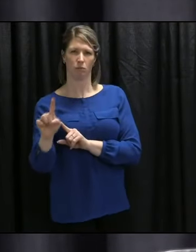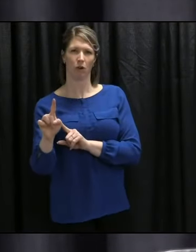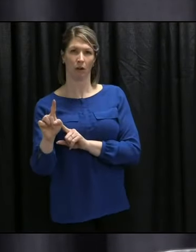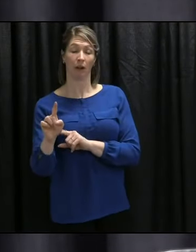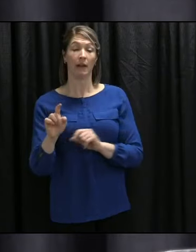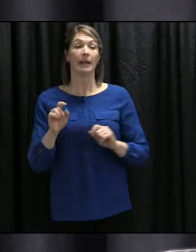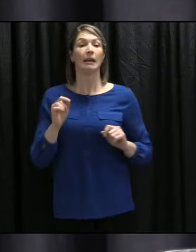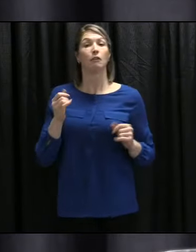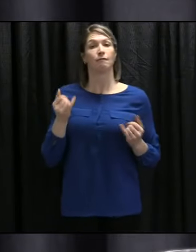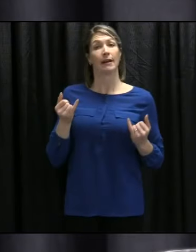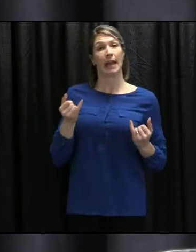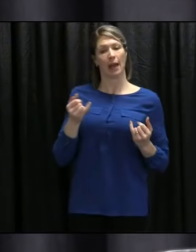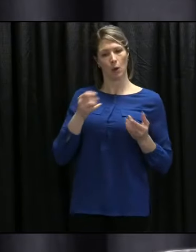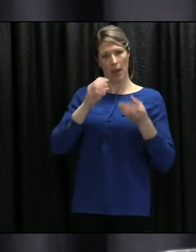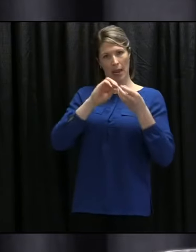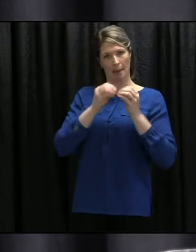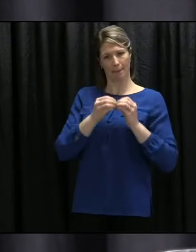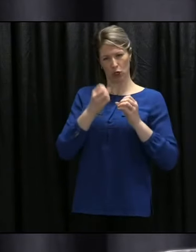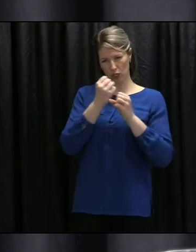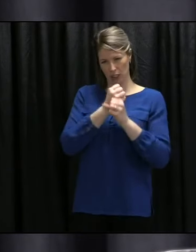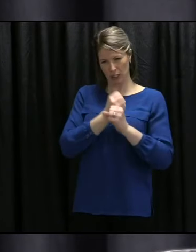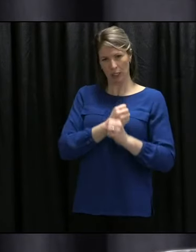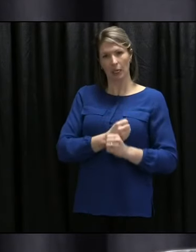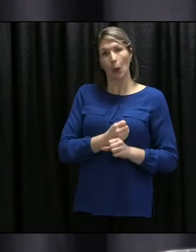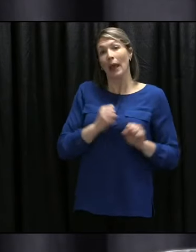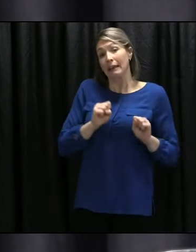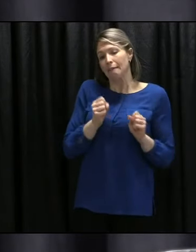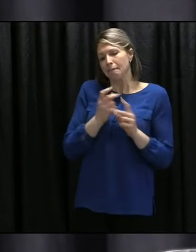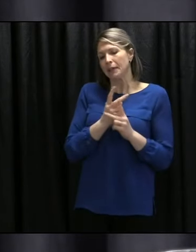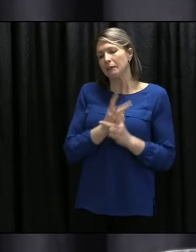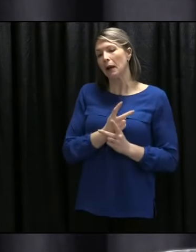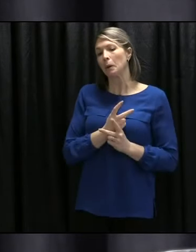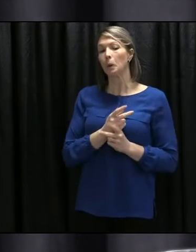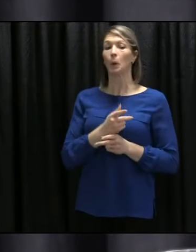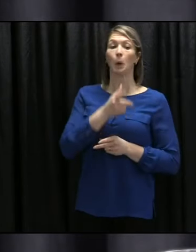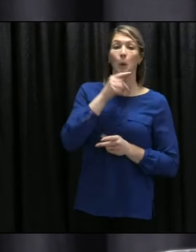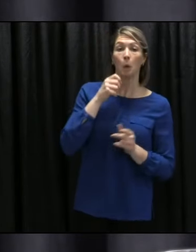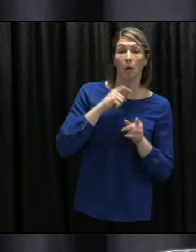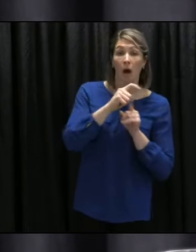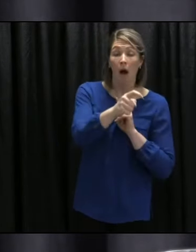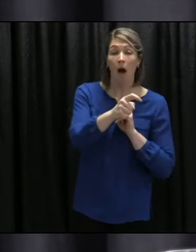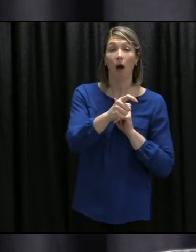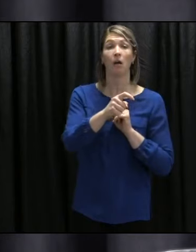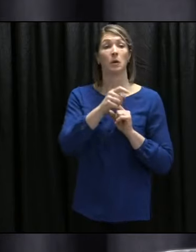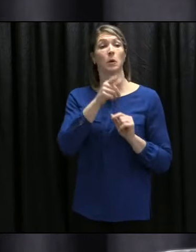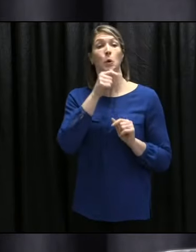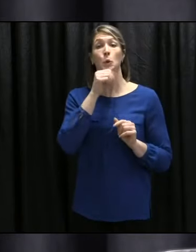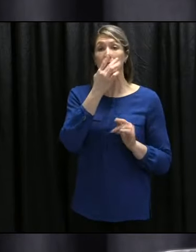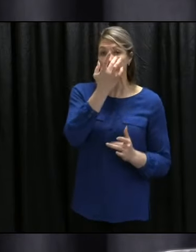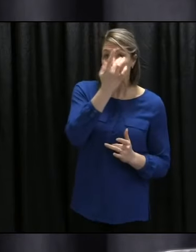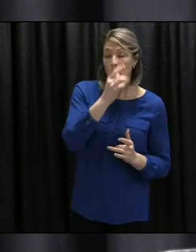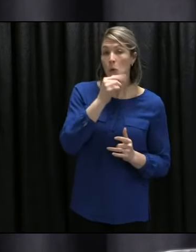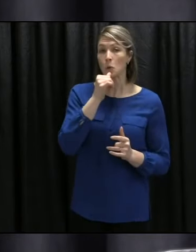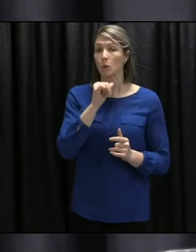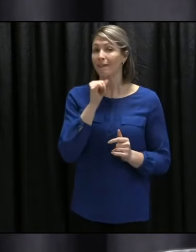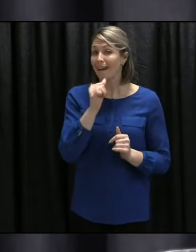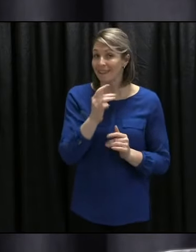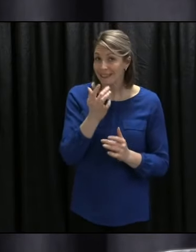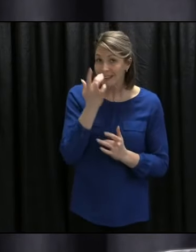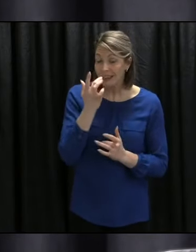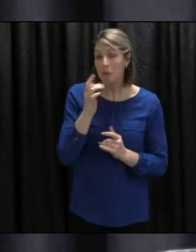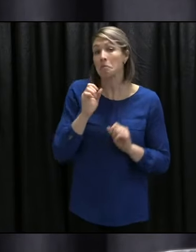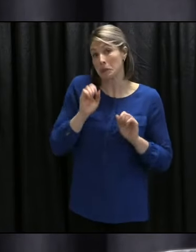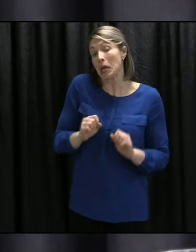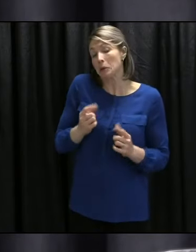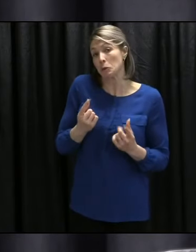the distribution or the disposal, if you were, of the calls, and we'll certainly do that for you if you think it's going to be